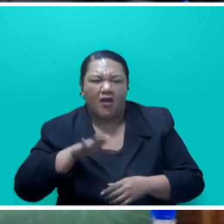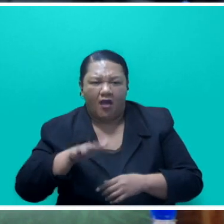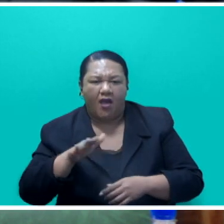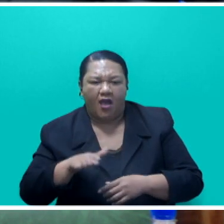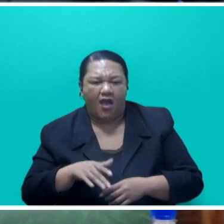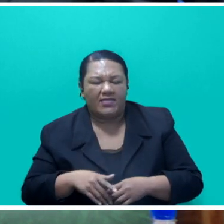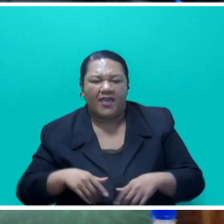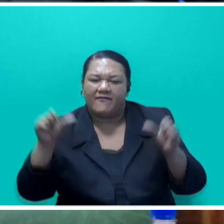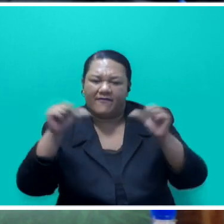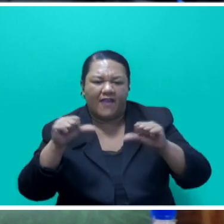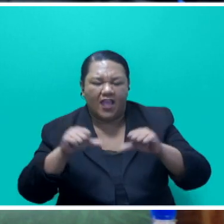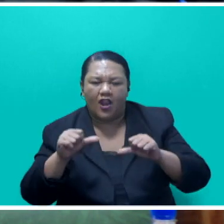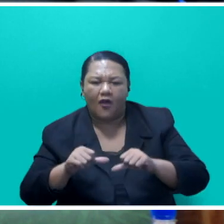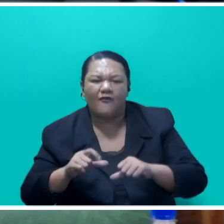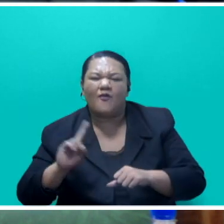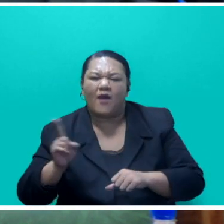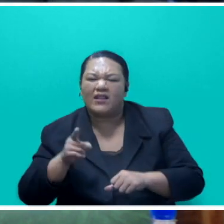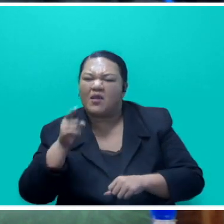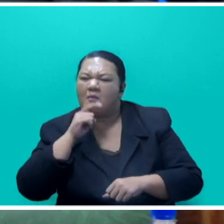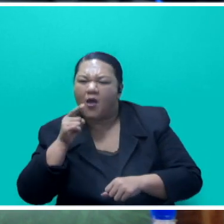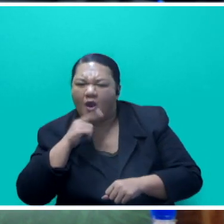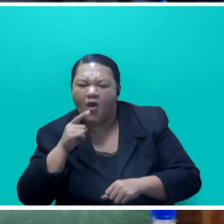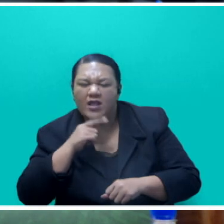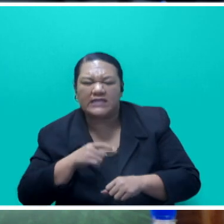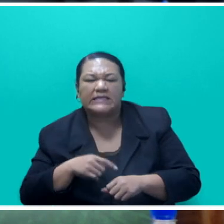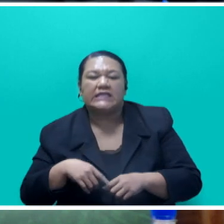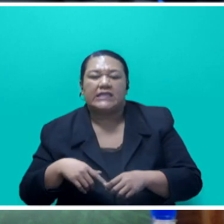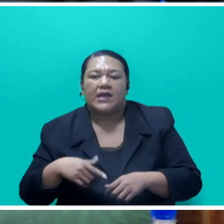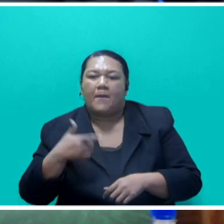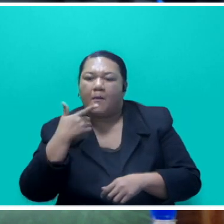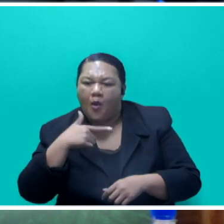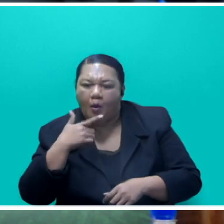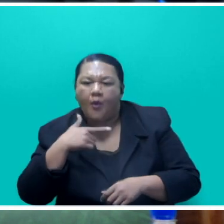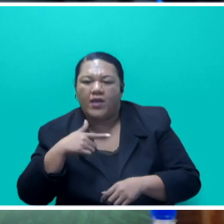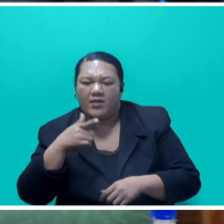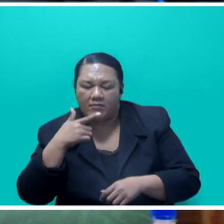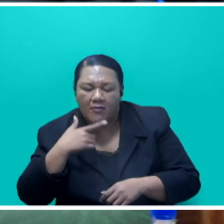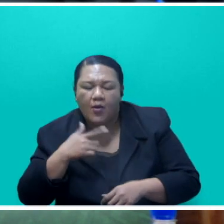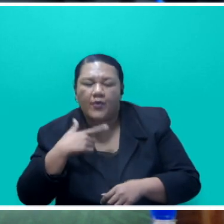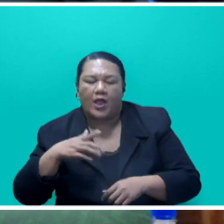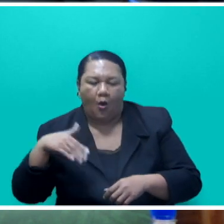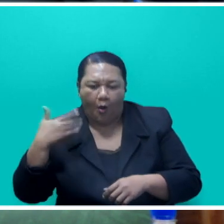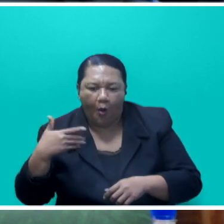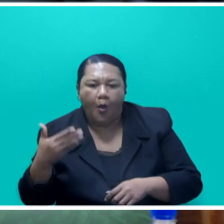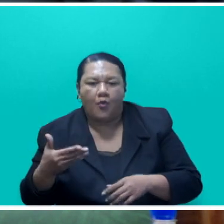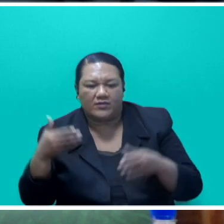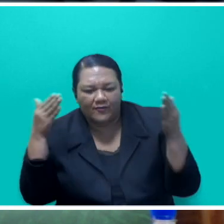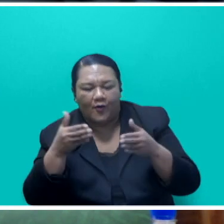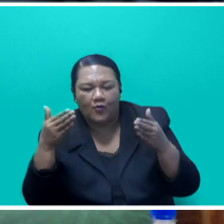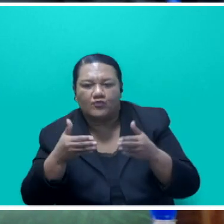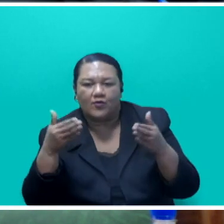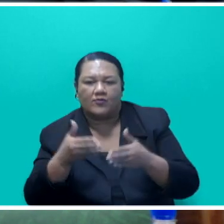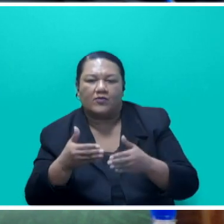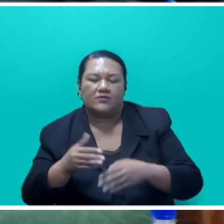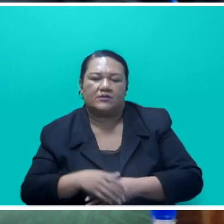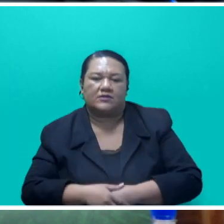Let me assure you, your command shall always be my duty to fulfill, and my loyalty, your right to